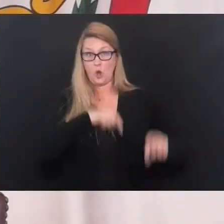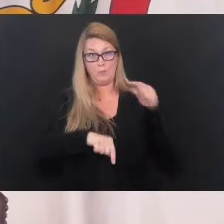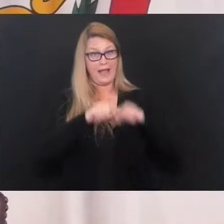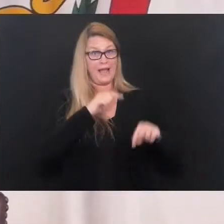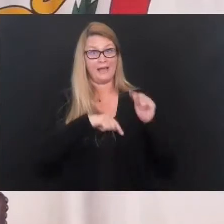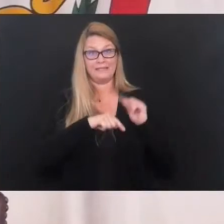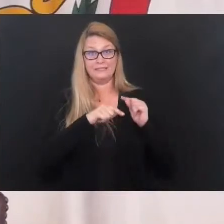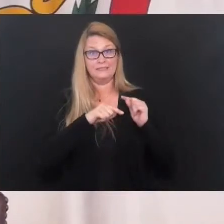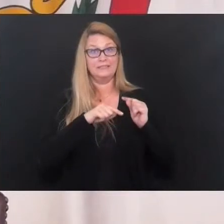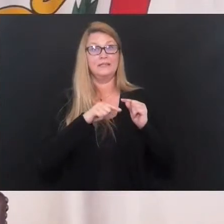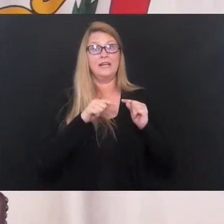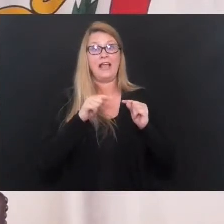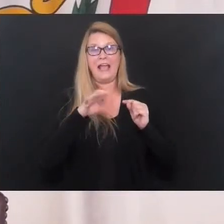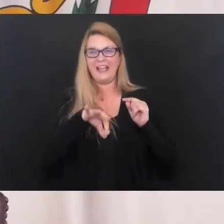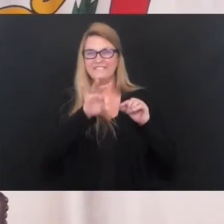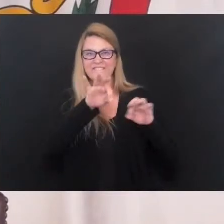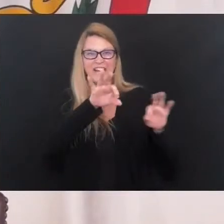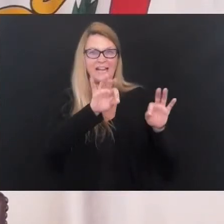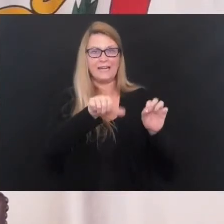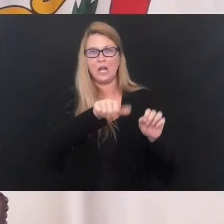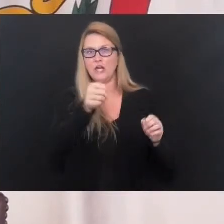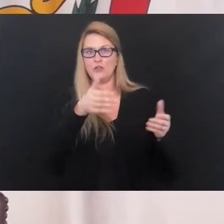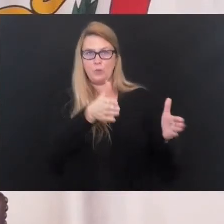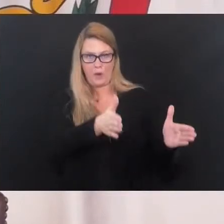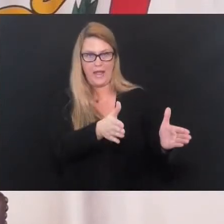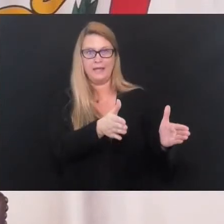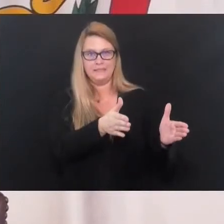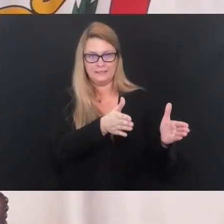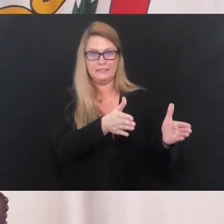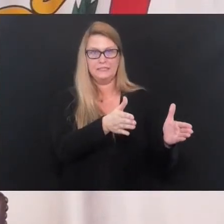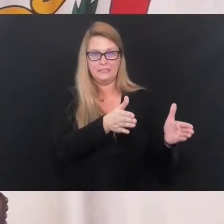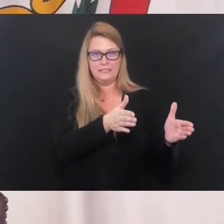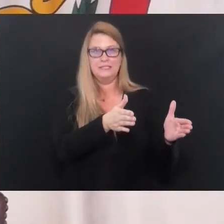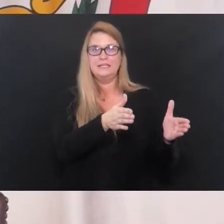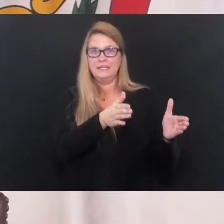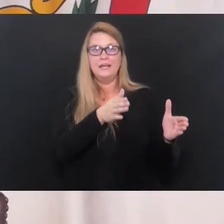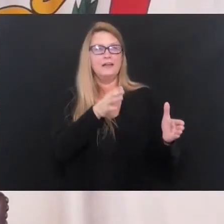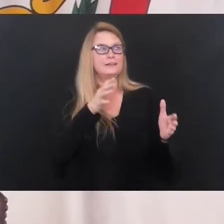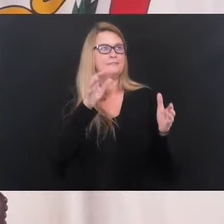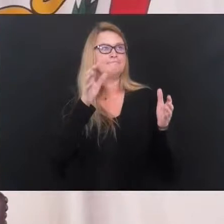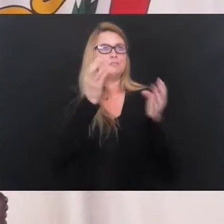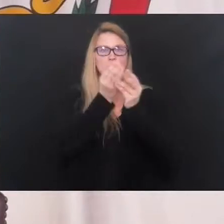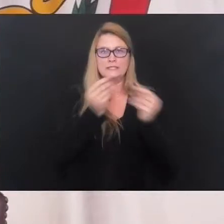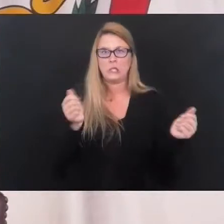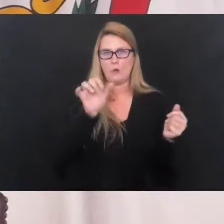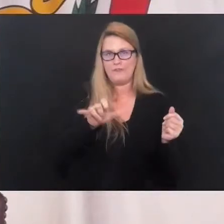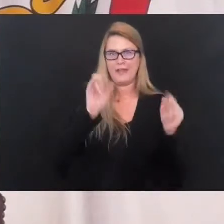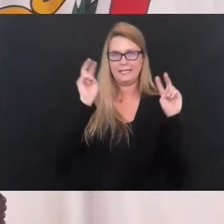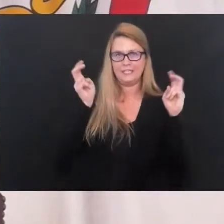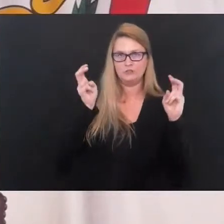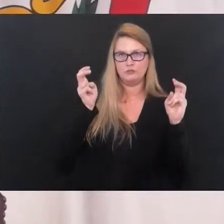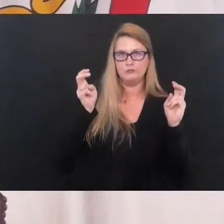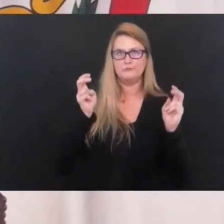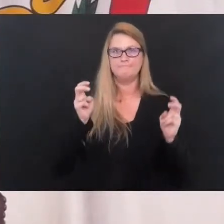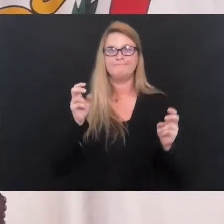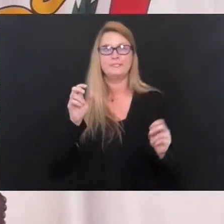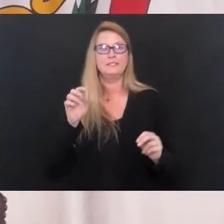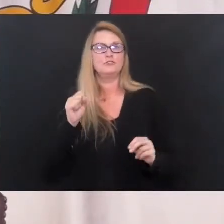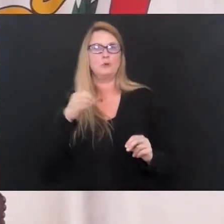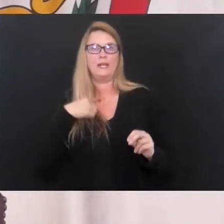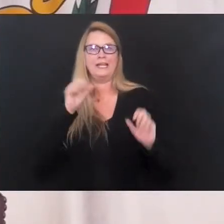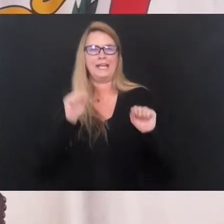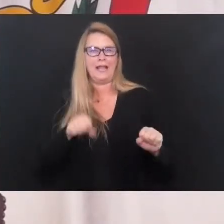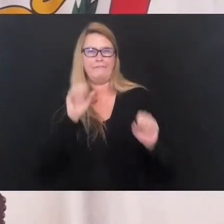we got to go through this and find another way. We got to find another way to get at doing this, from the